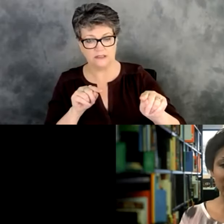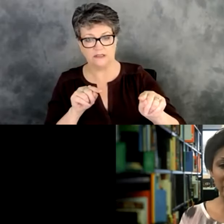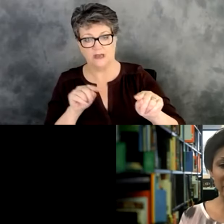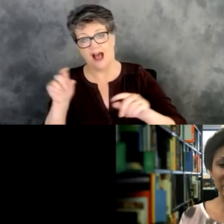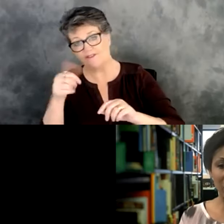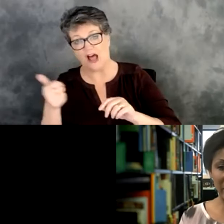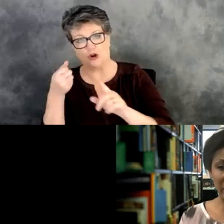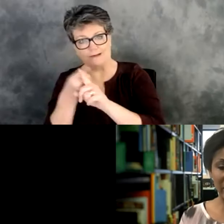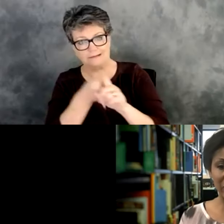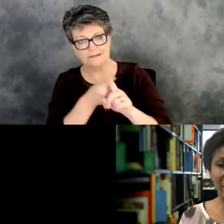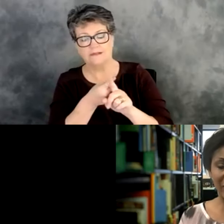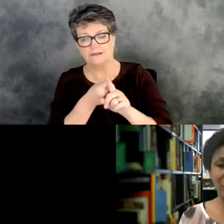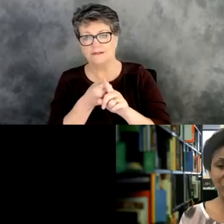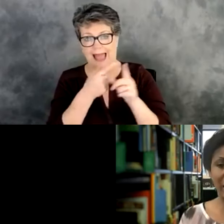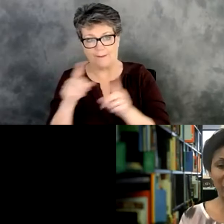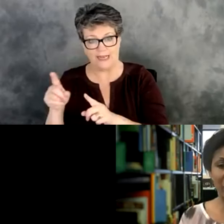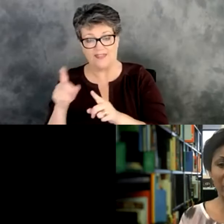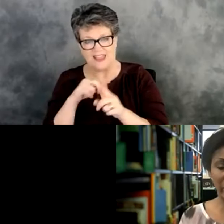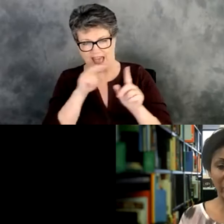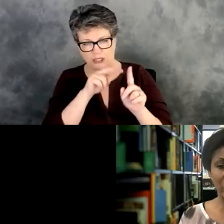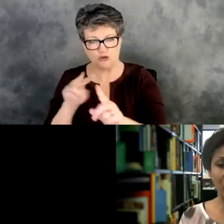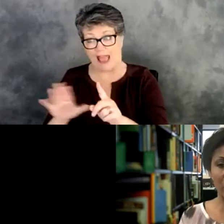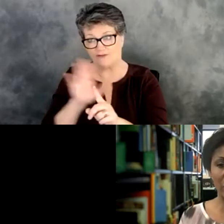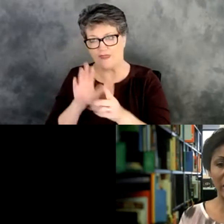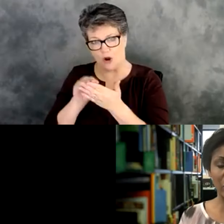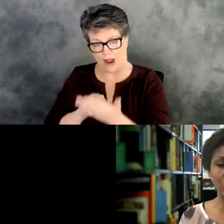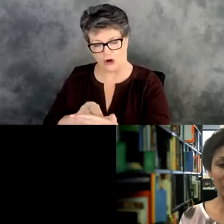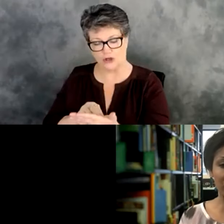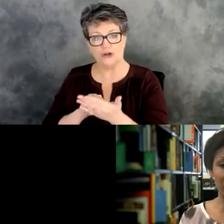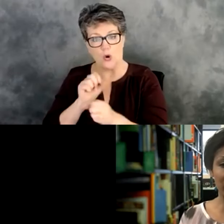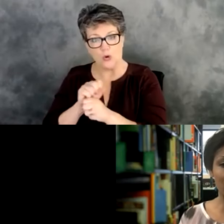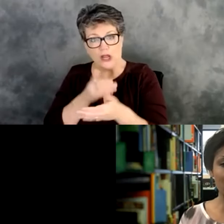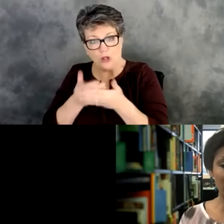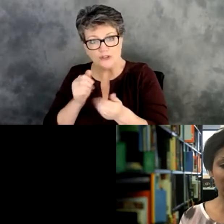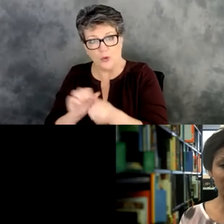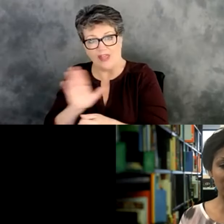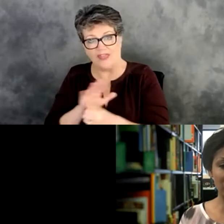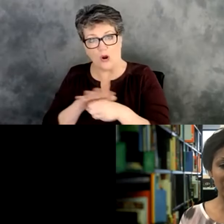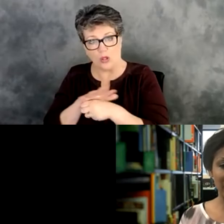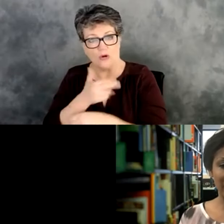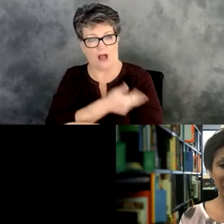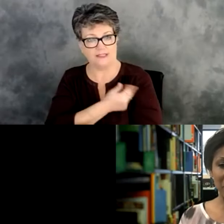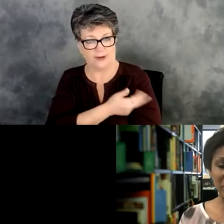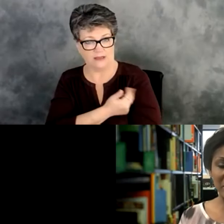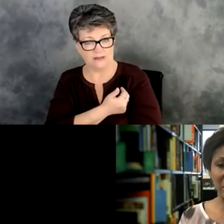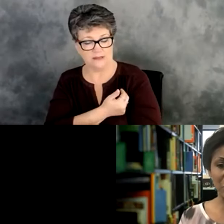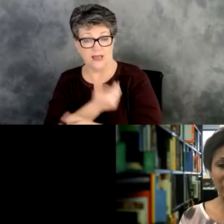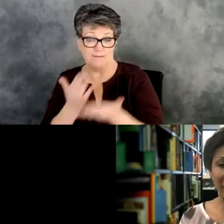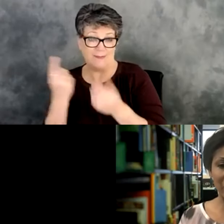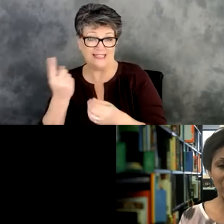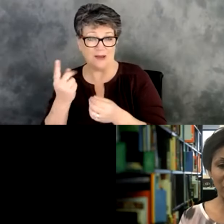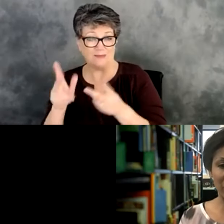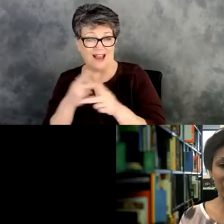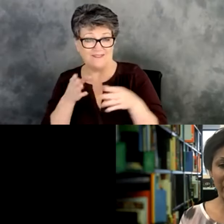other incidents coming in that they've had to track for their records or working closely with their local hospitals, that may be some sort